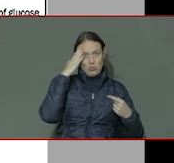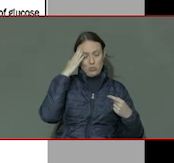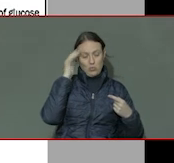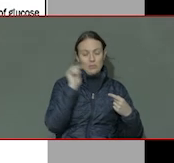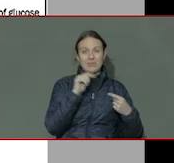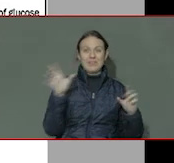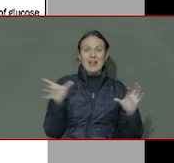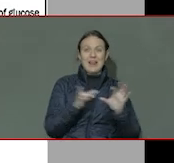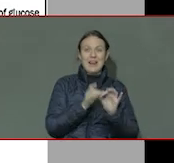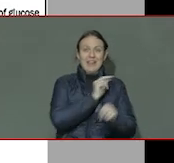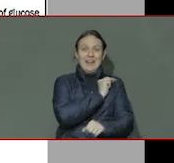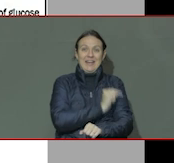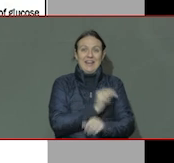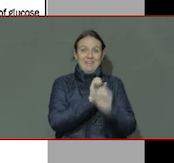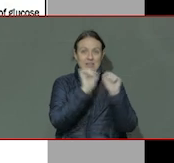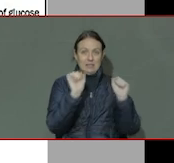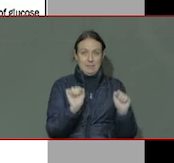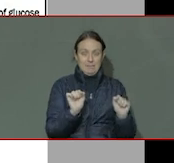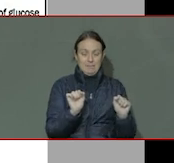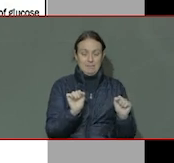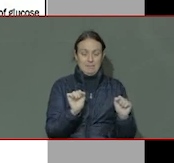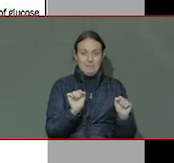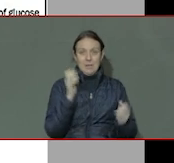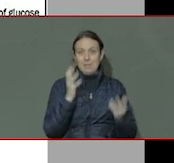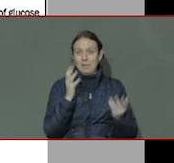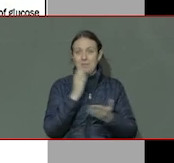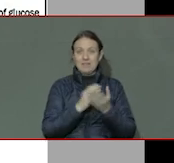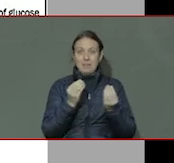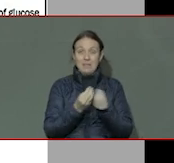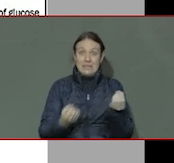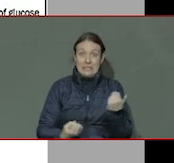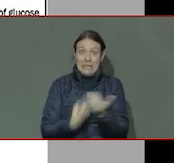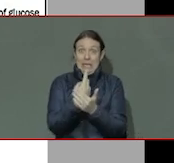our nervous system. How are you going to react if something happens